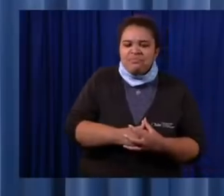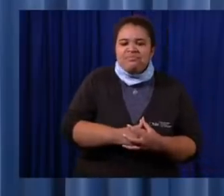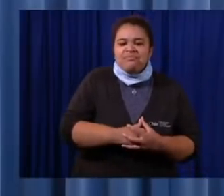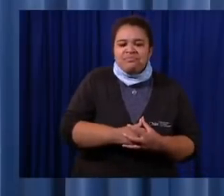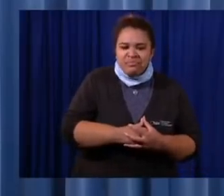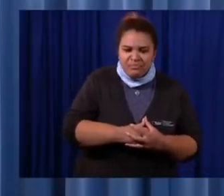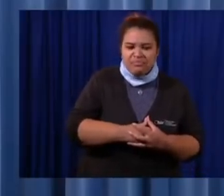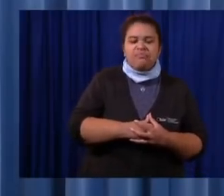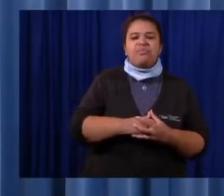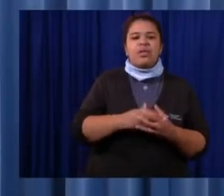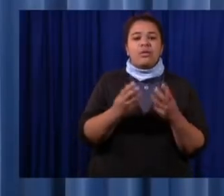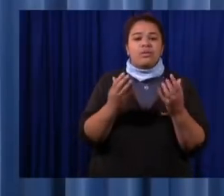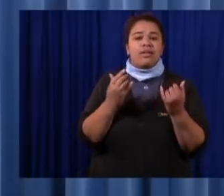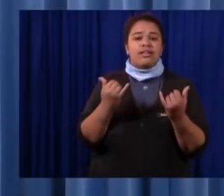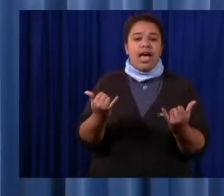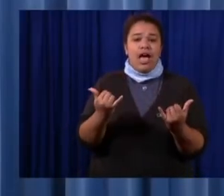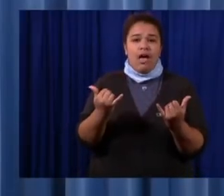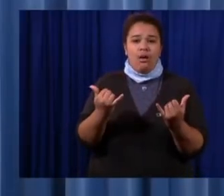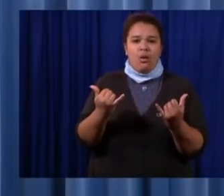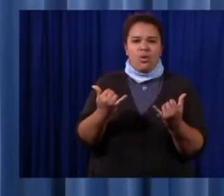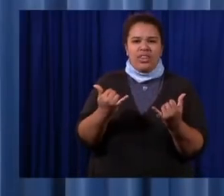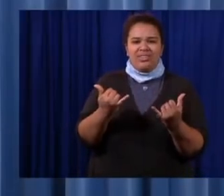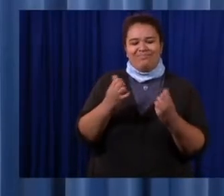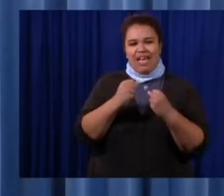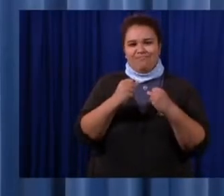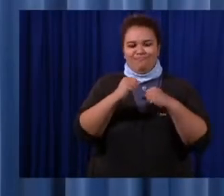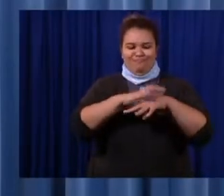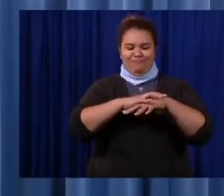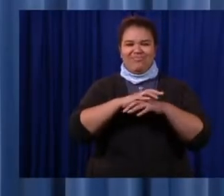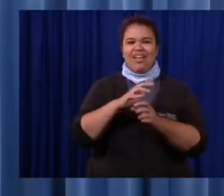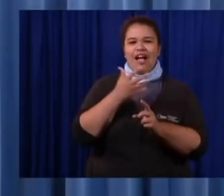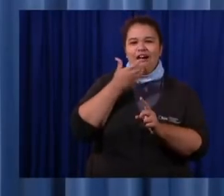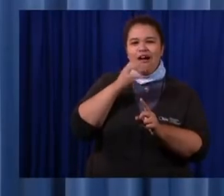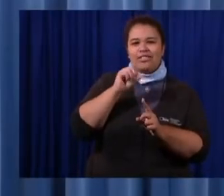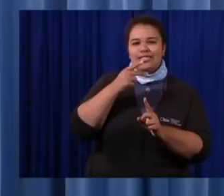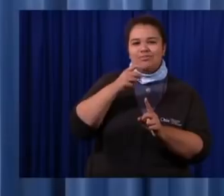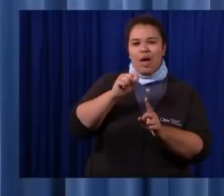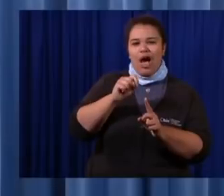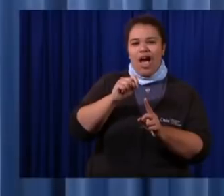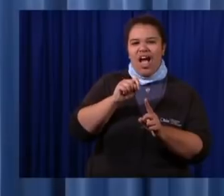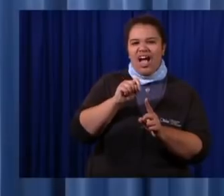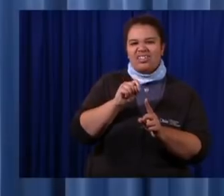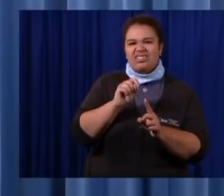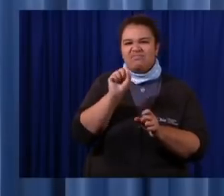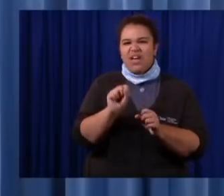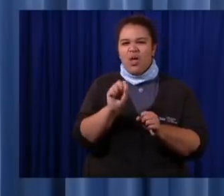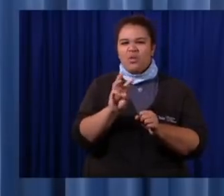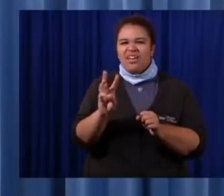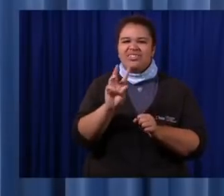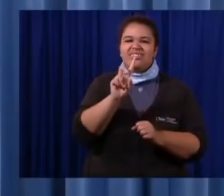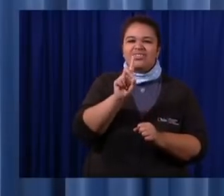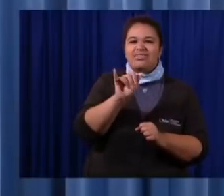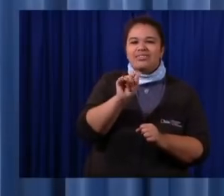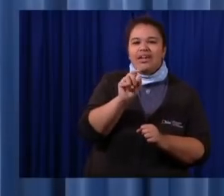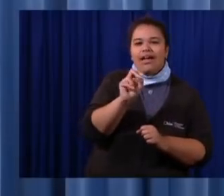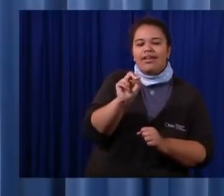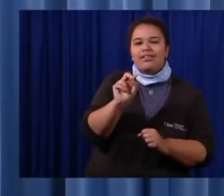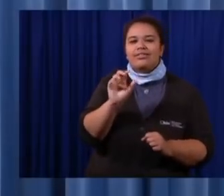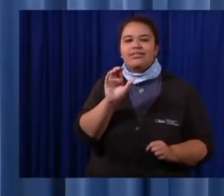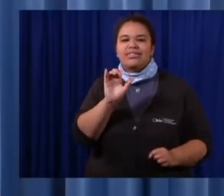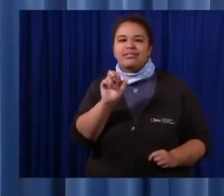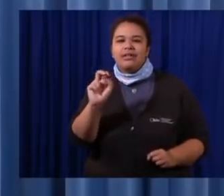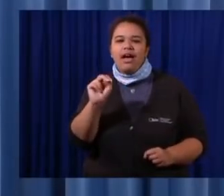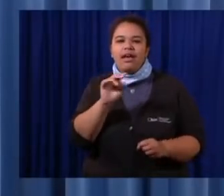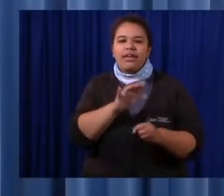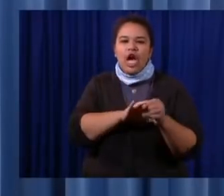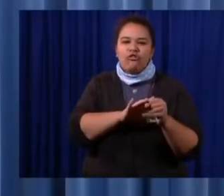outbreak, the hotspot within the outbreak that you announced in the Dayton and Cincinnati area, why did you choose to